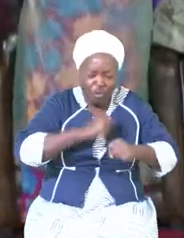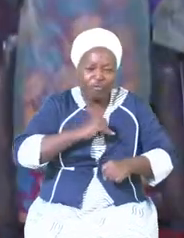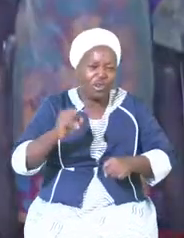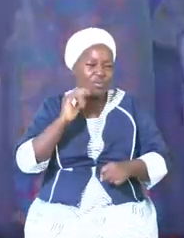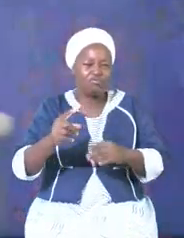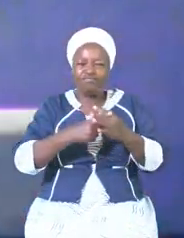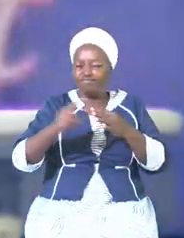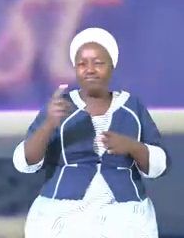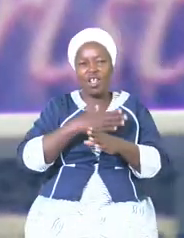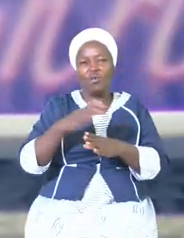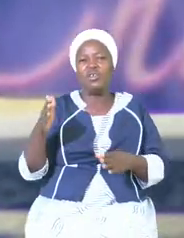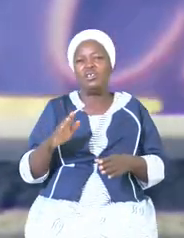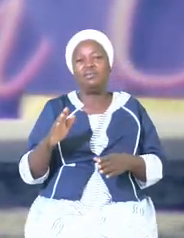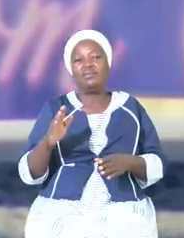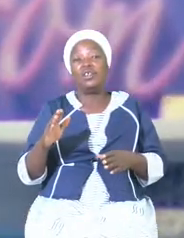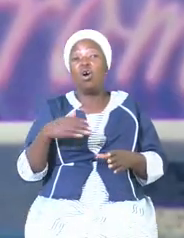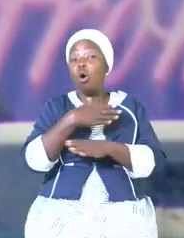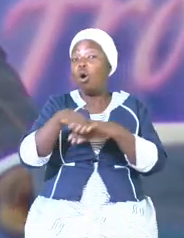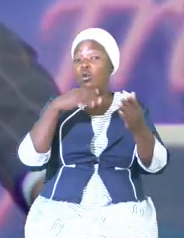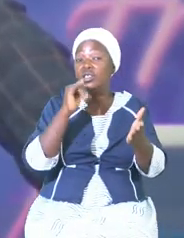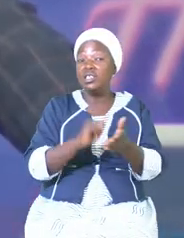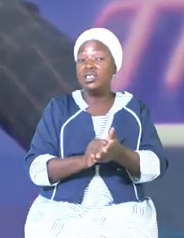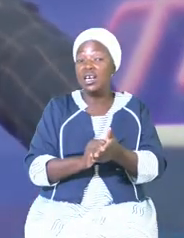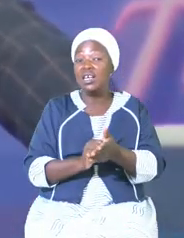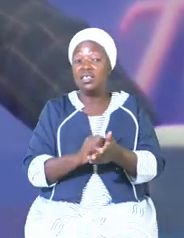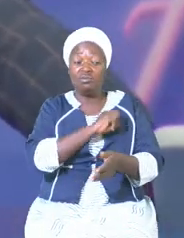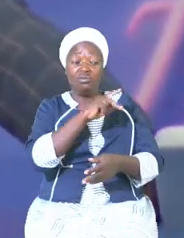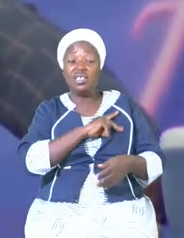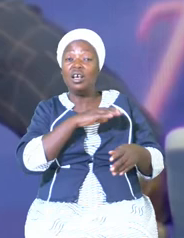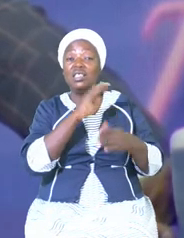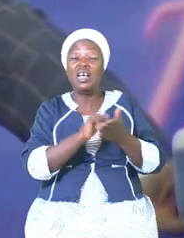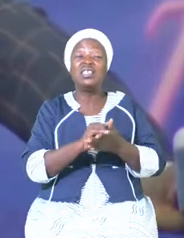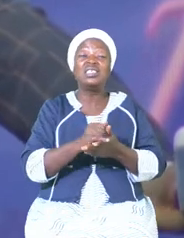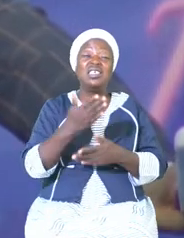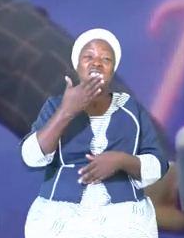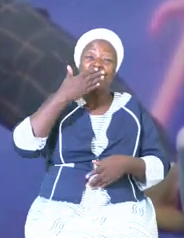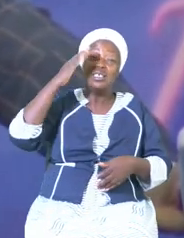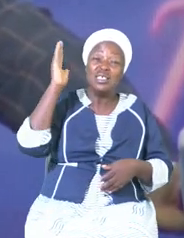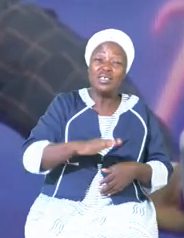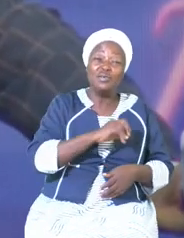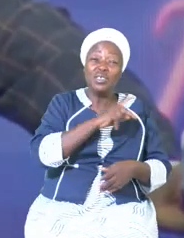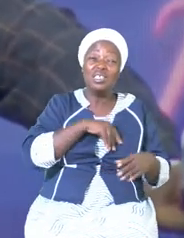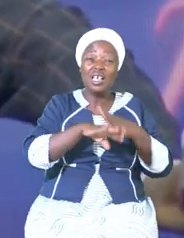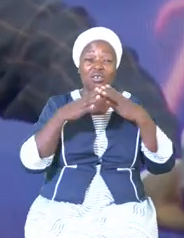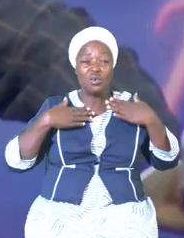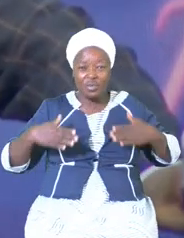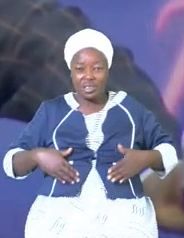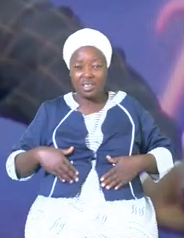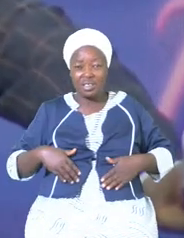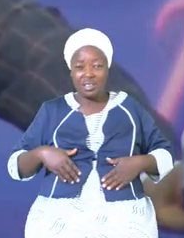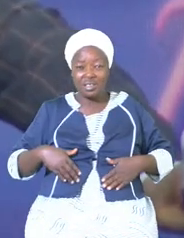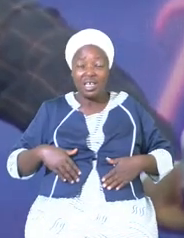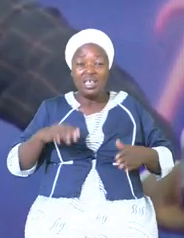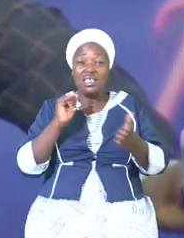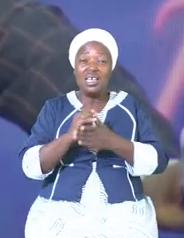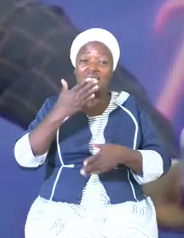away. All that stranger, evil strangers in your body, evil